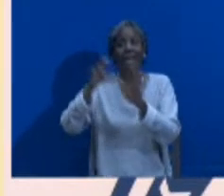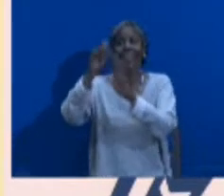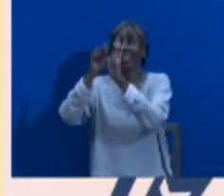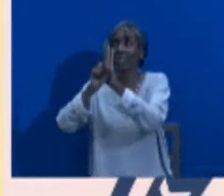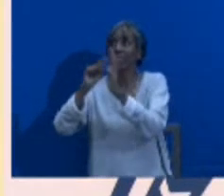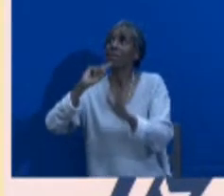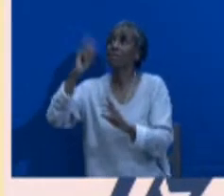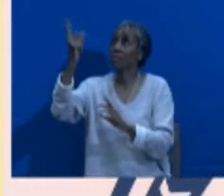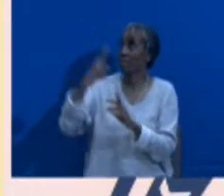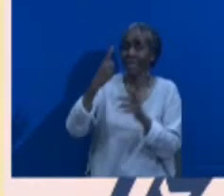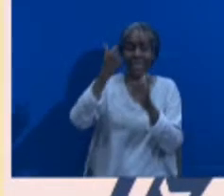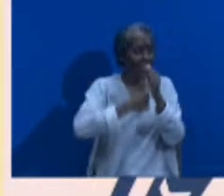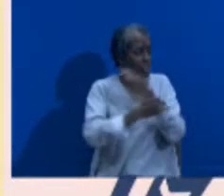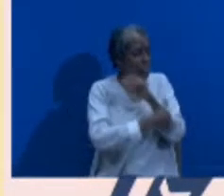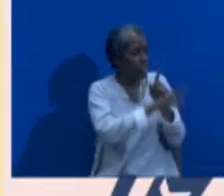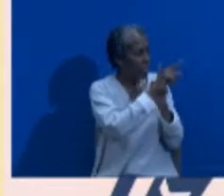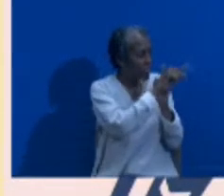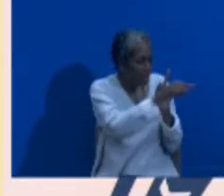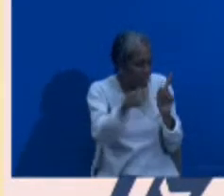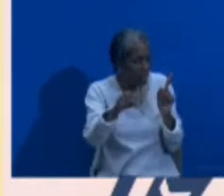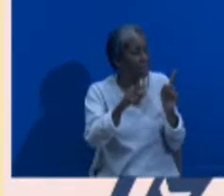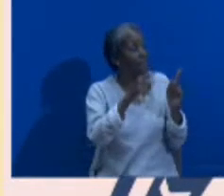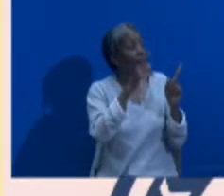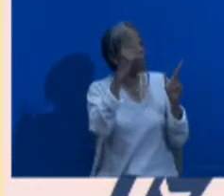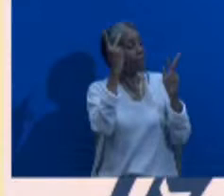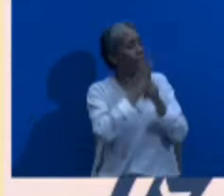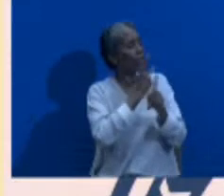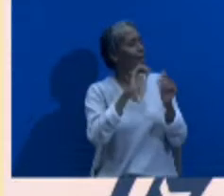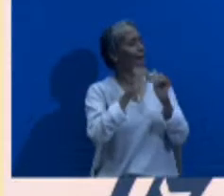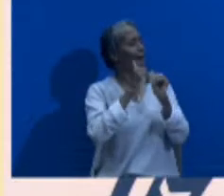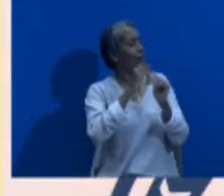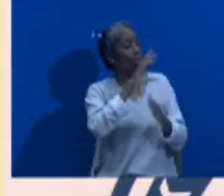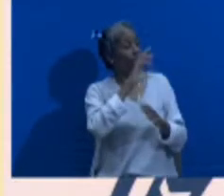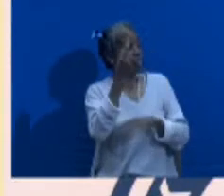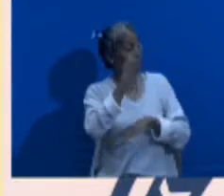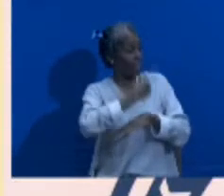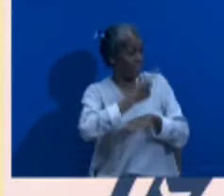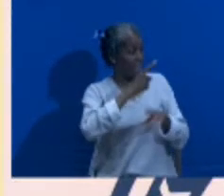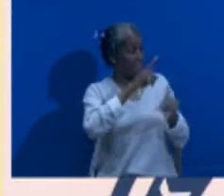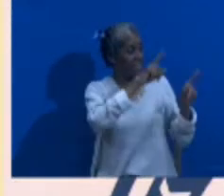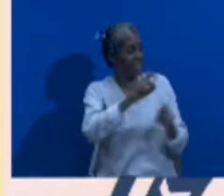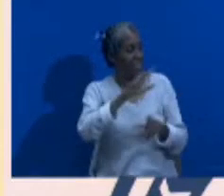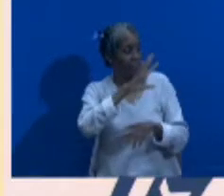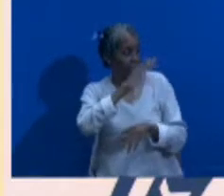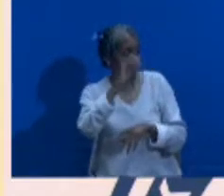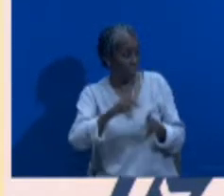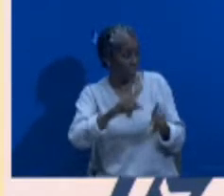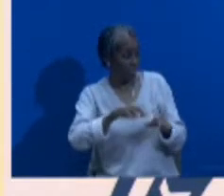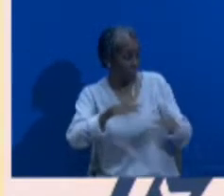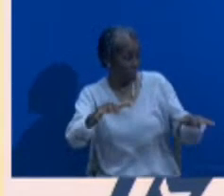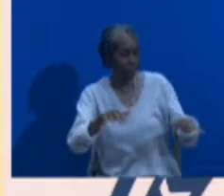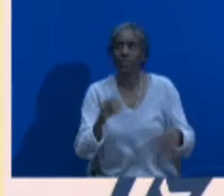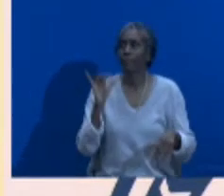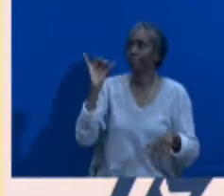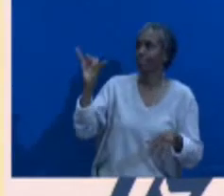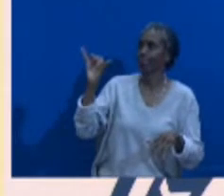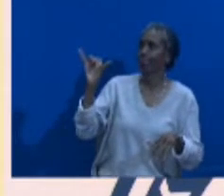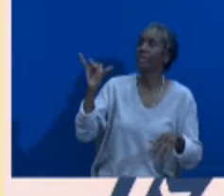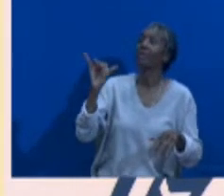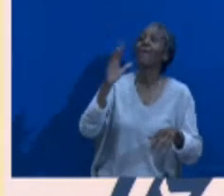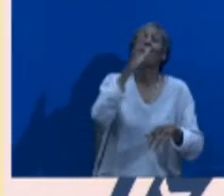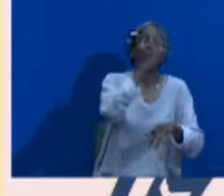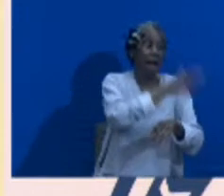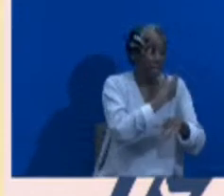up with a plan to test 5% of their population in 30 days. I will tell you that with the hospitals